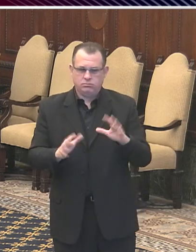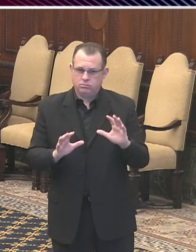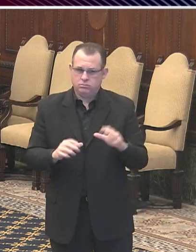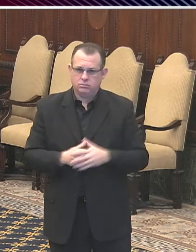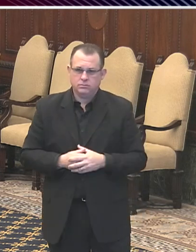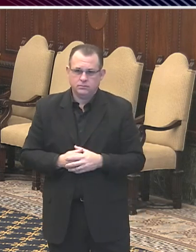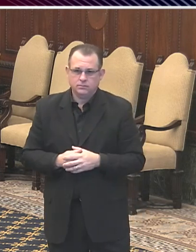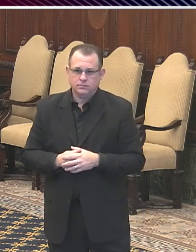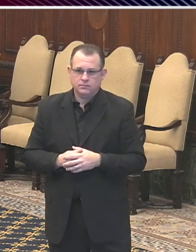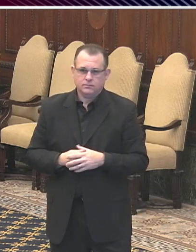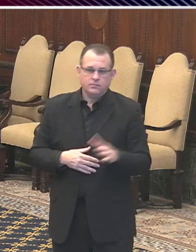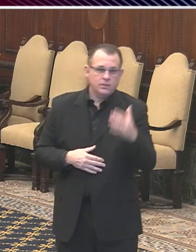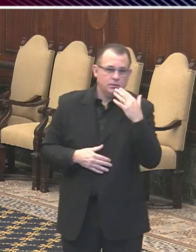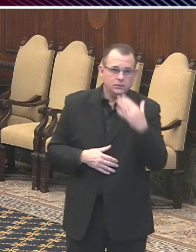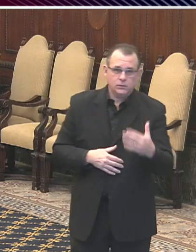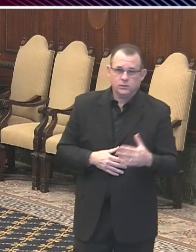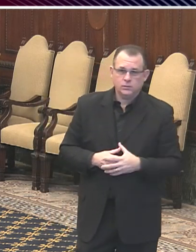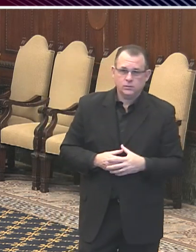Thank you.